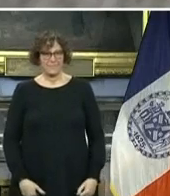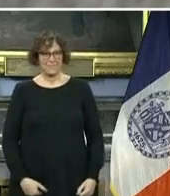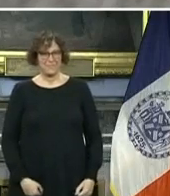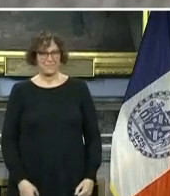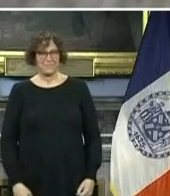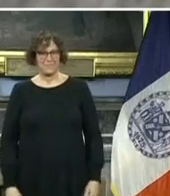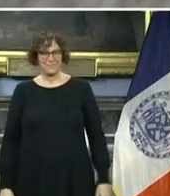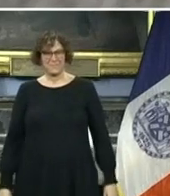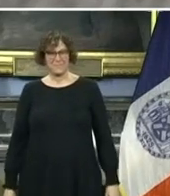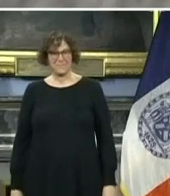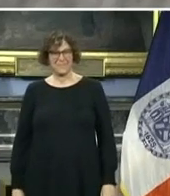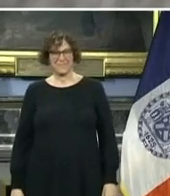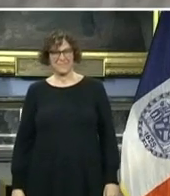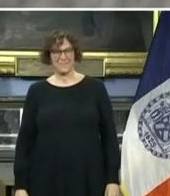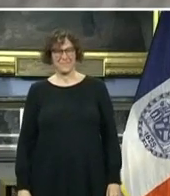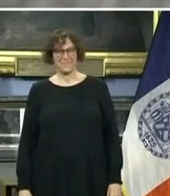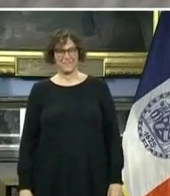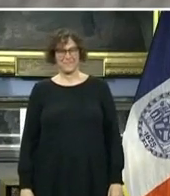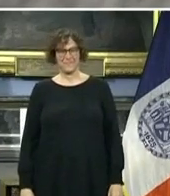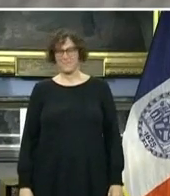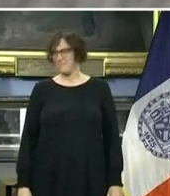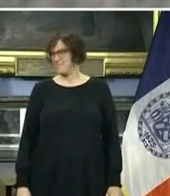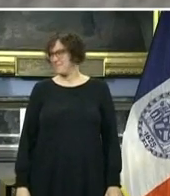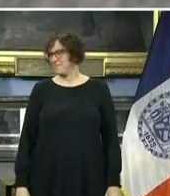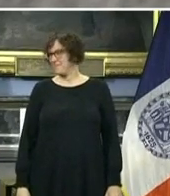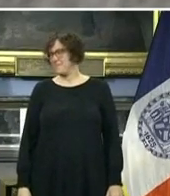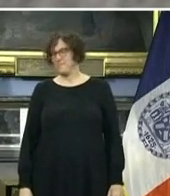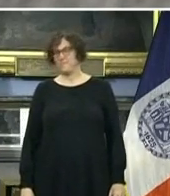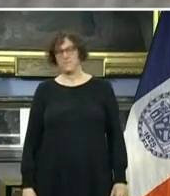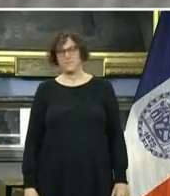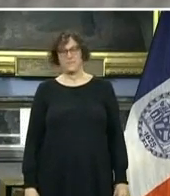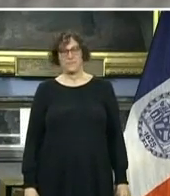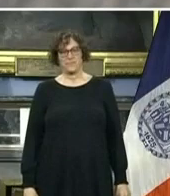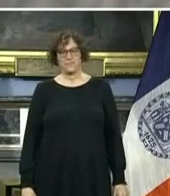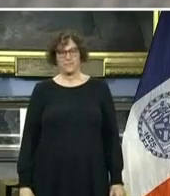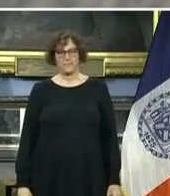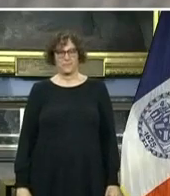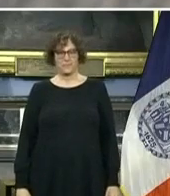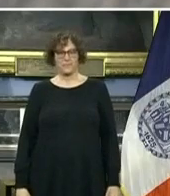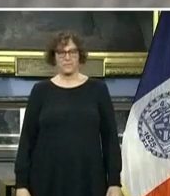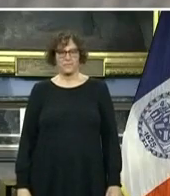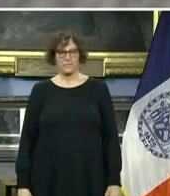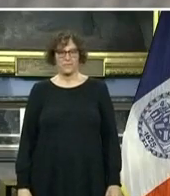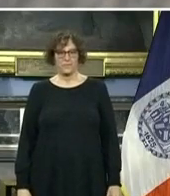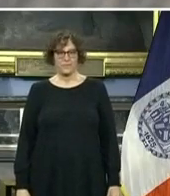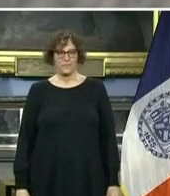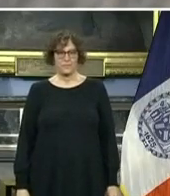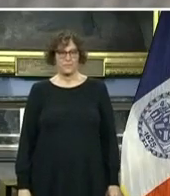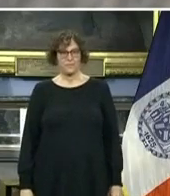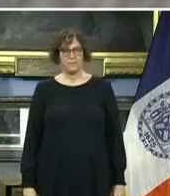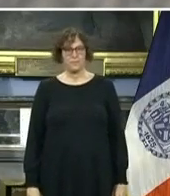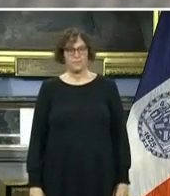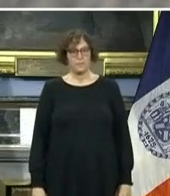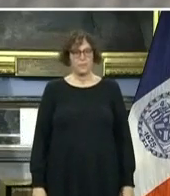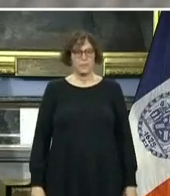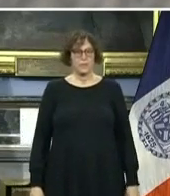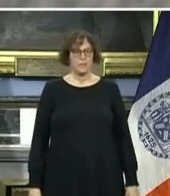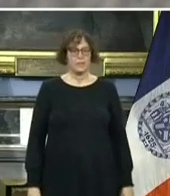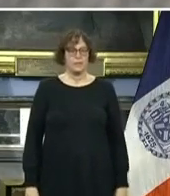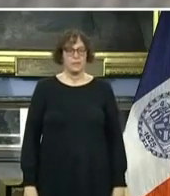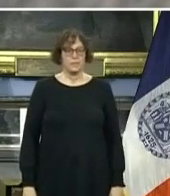batalla como siempre hacen los neoyorquinos. So now I want to bring